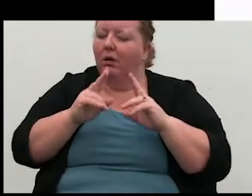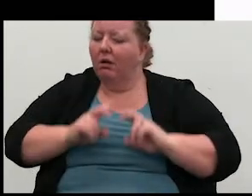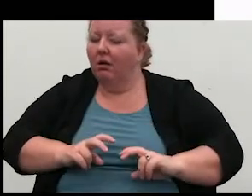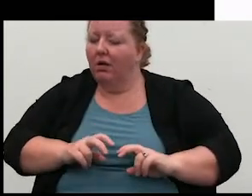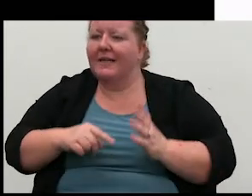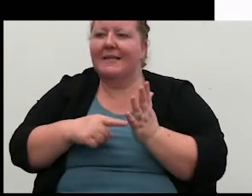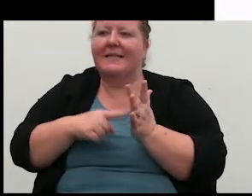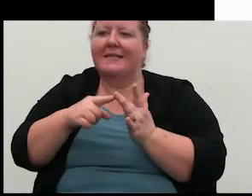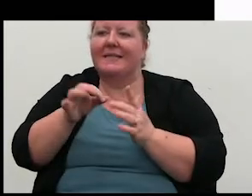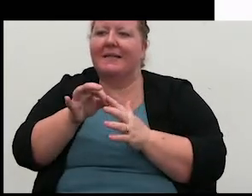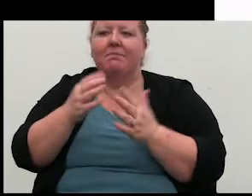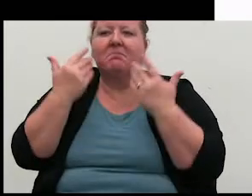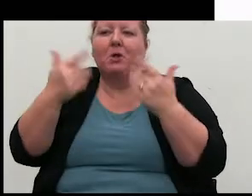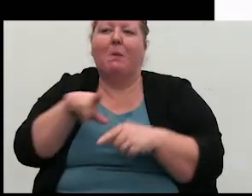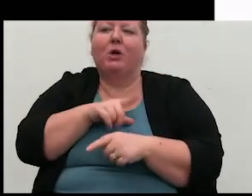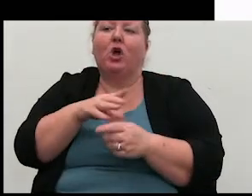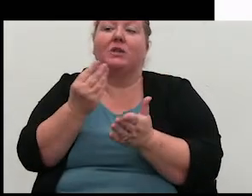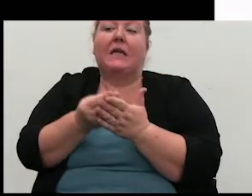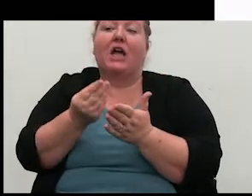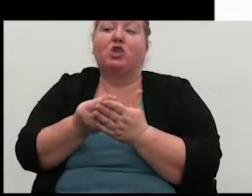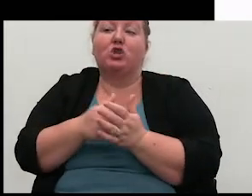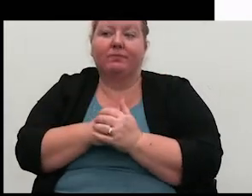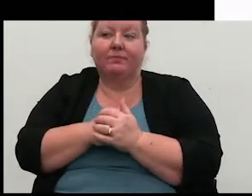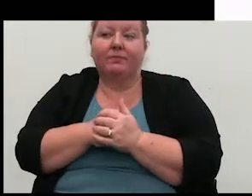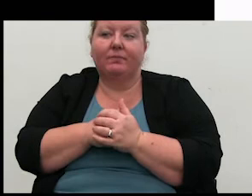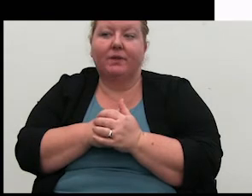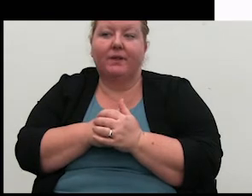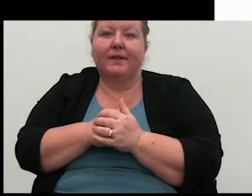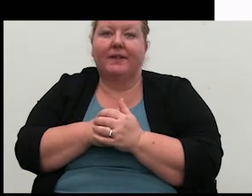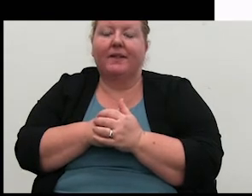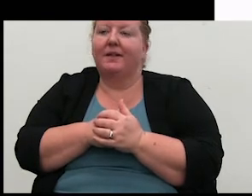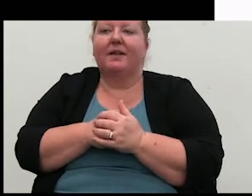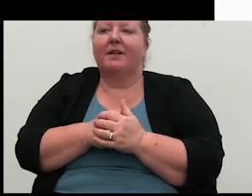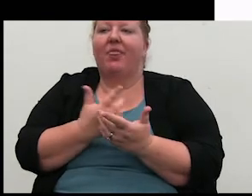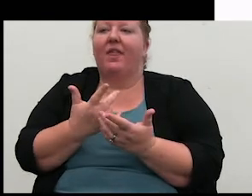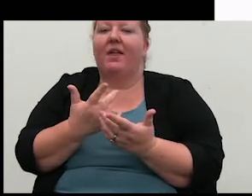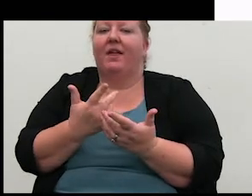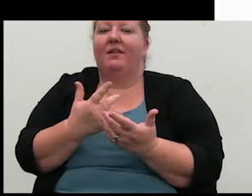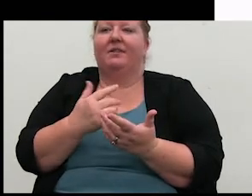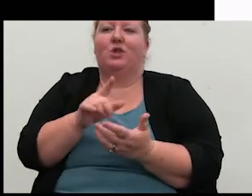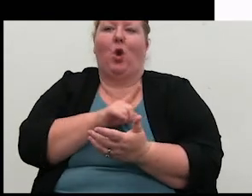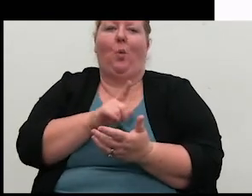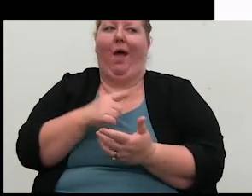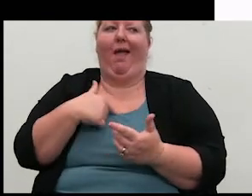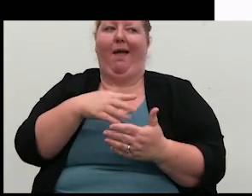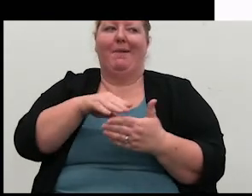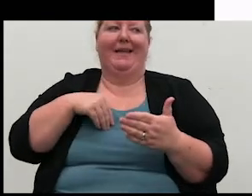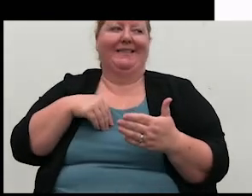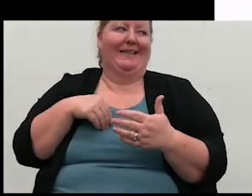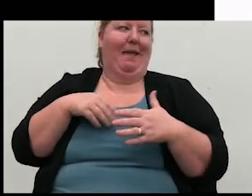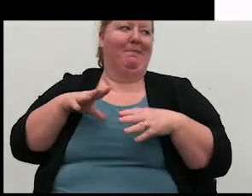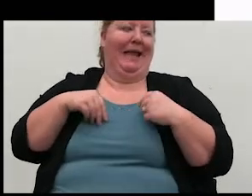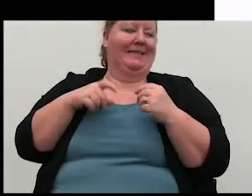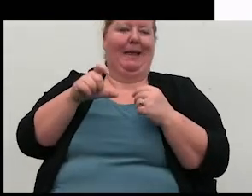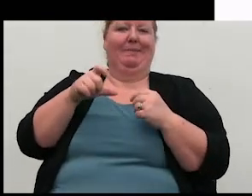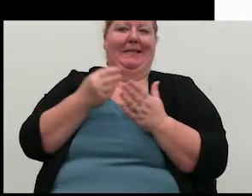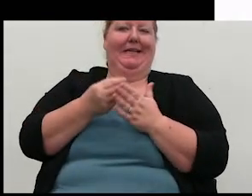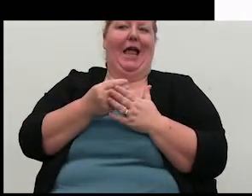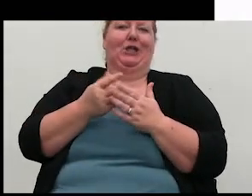is unknown because they paid in cash. That's not why I'm only taking cash for the books, by the way, that's just lack